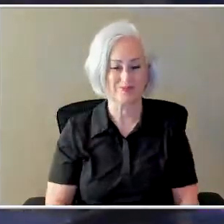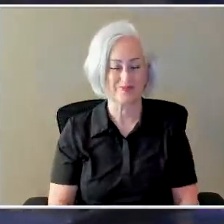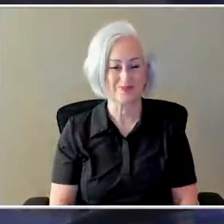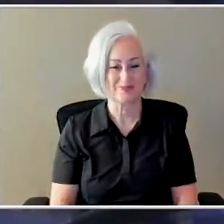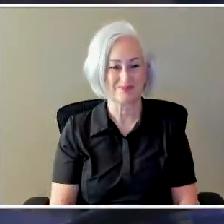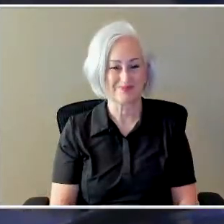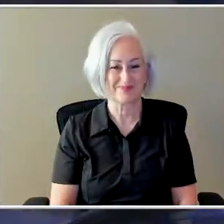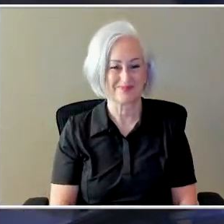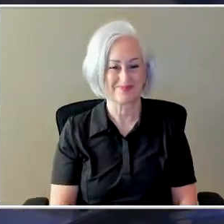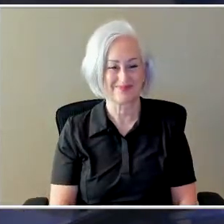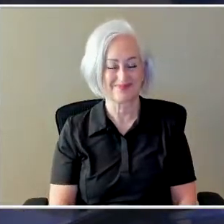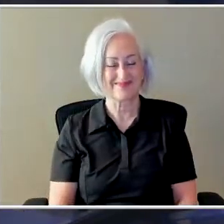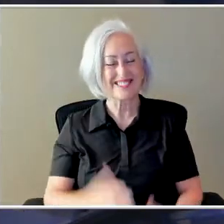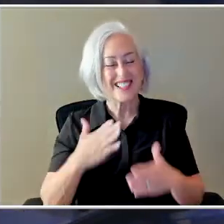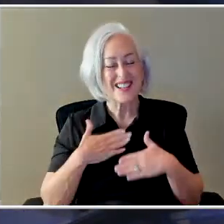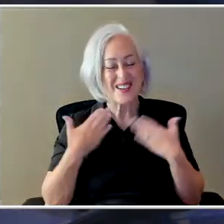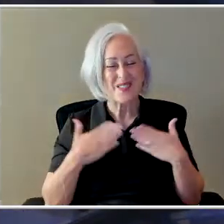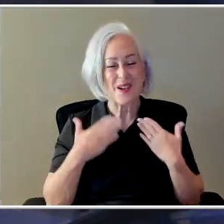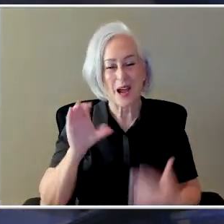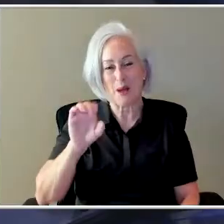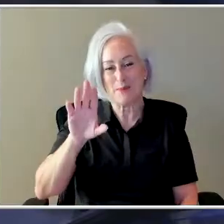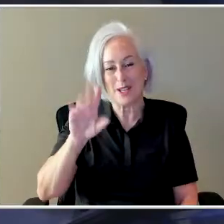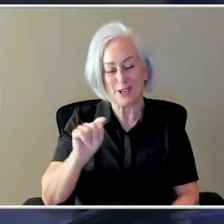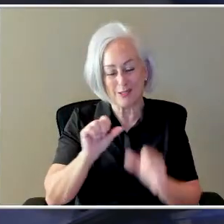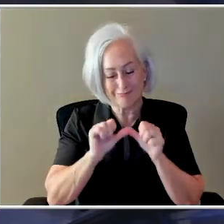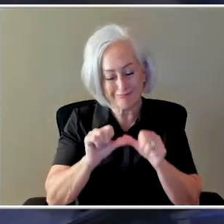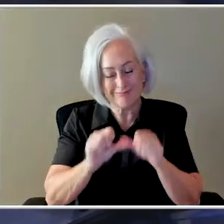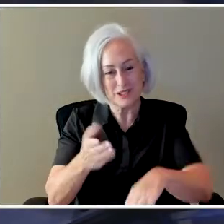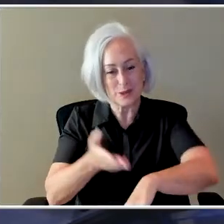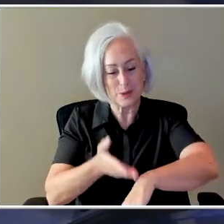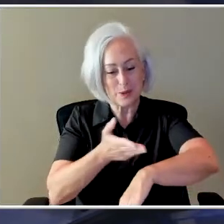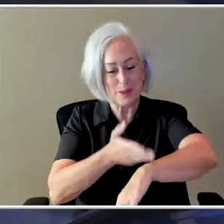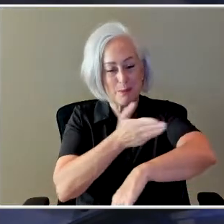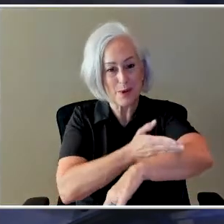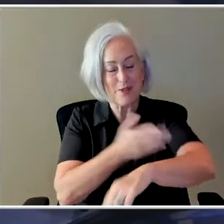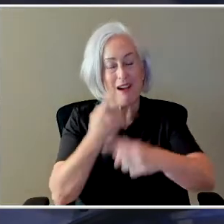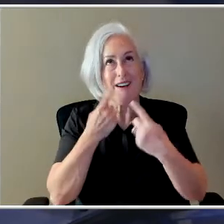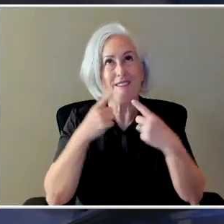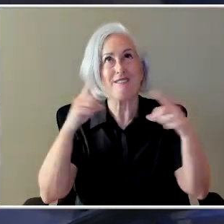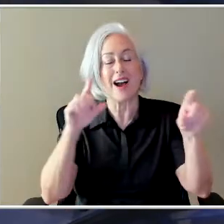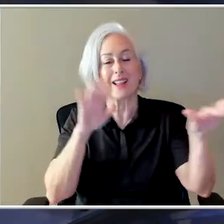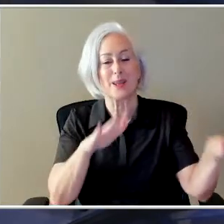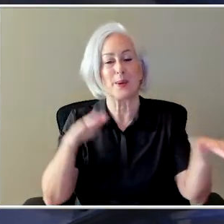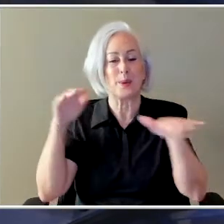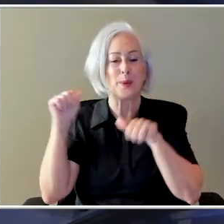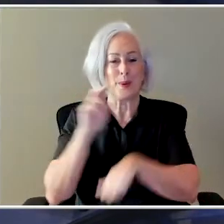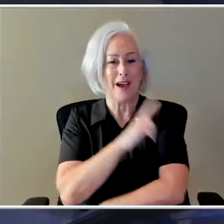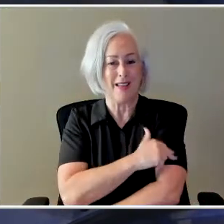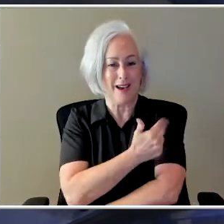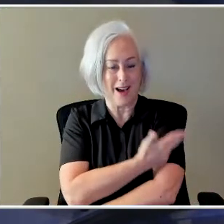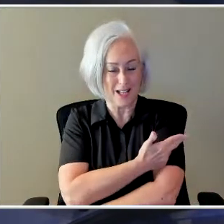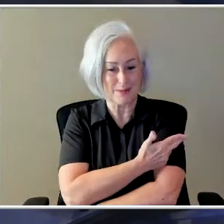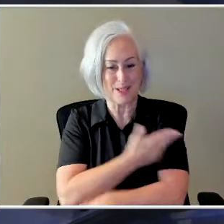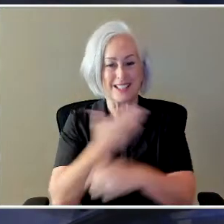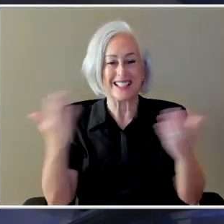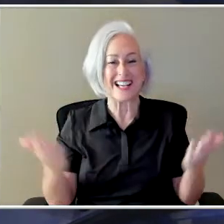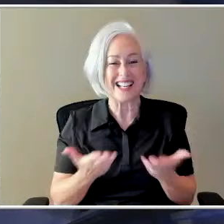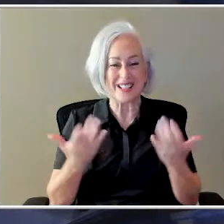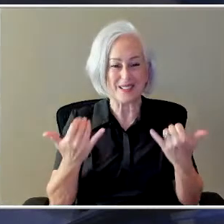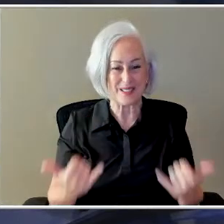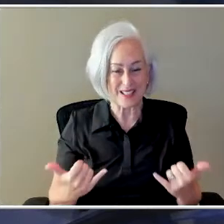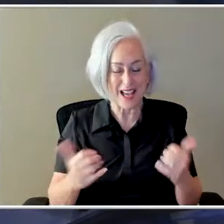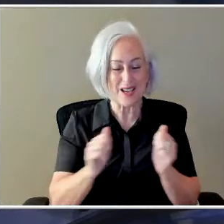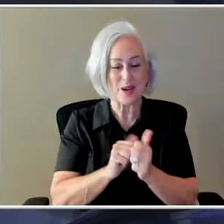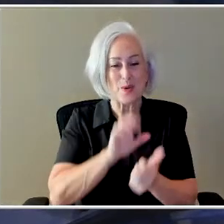And we are so happy that Kurt continues to improve and is finally out of the hospital and is able to be here with us today with his wife Valerie.